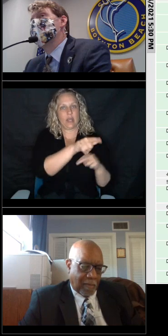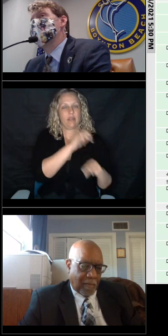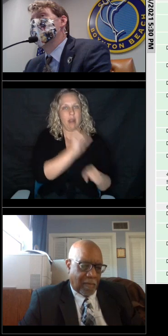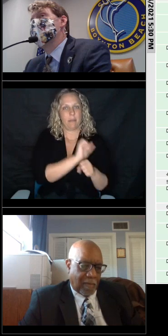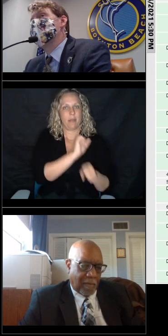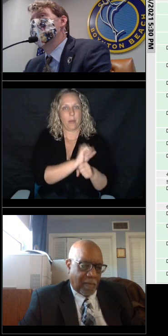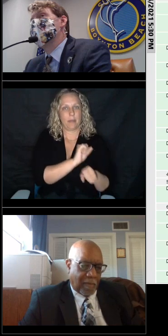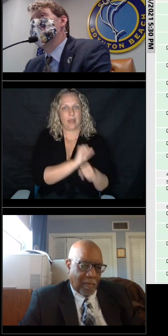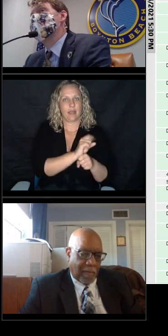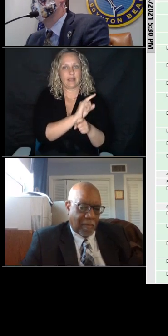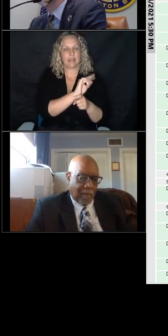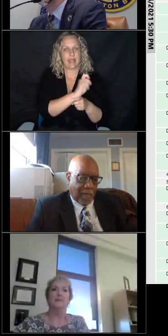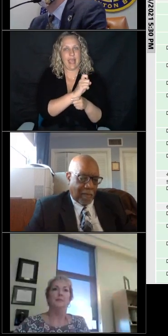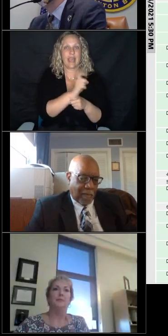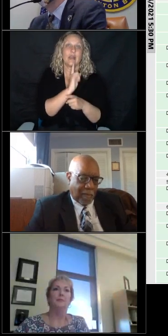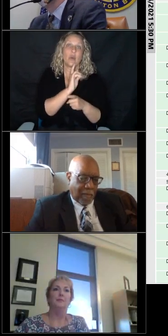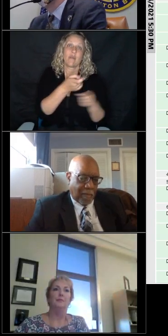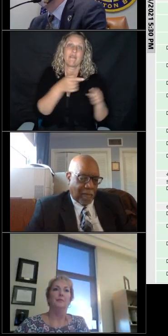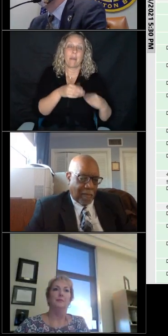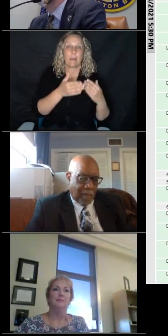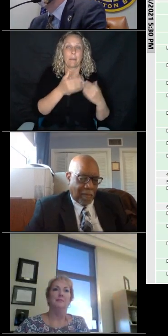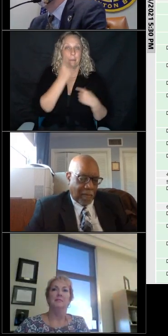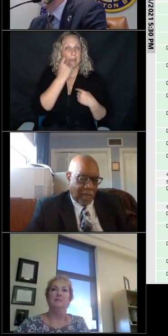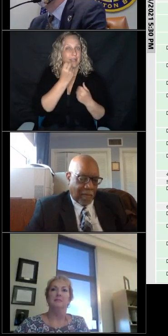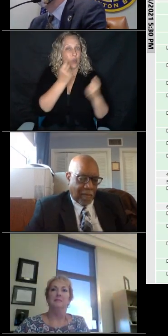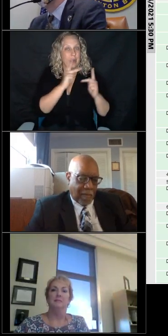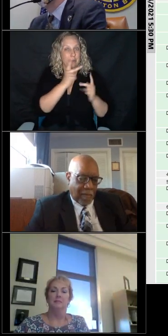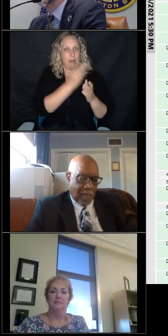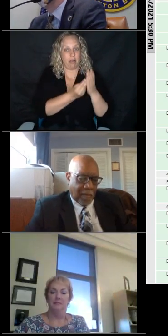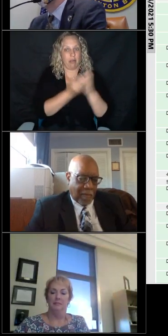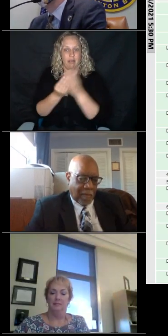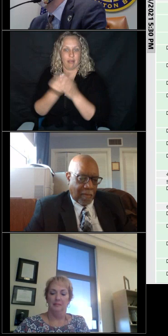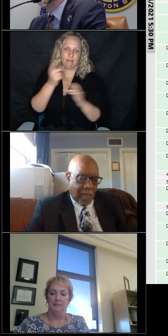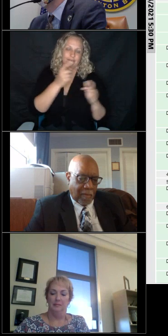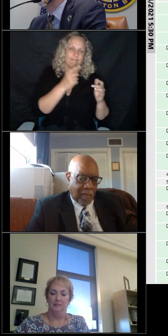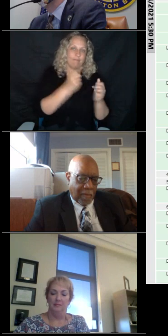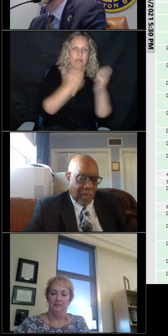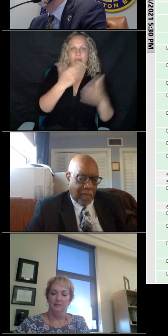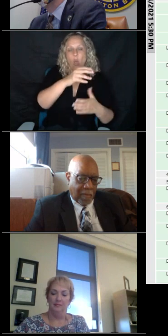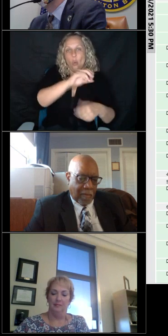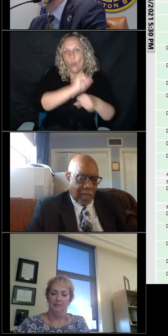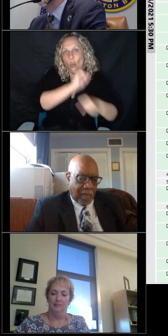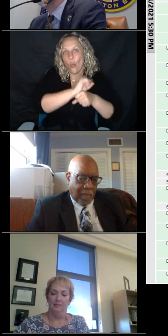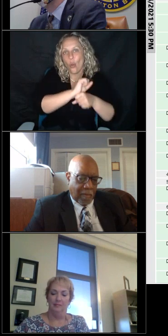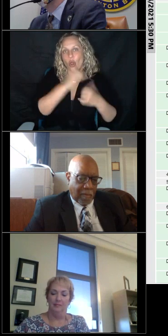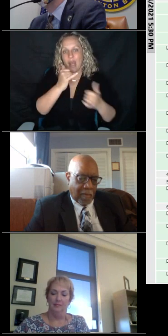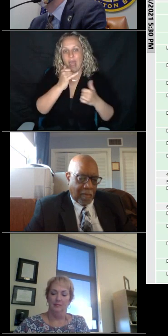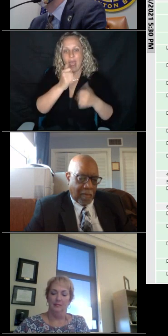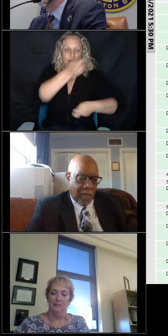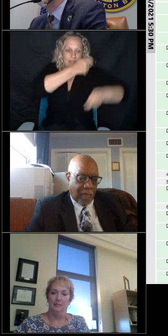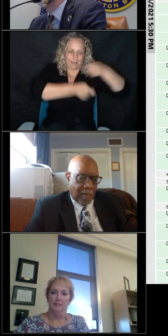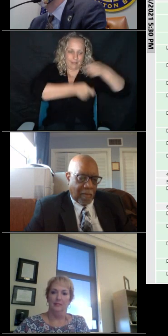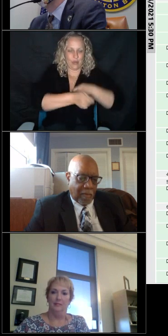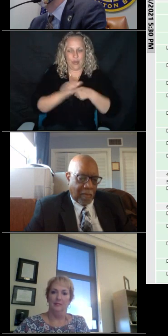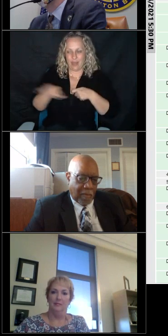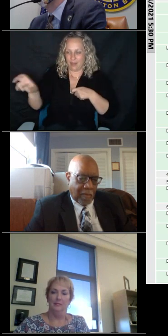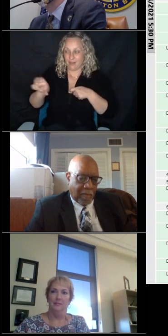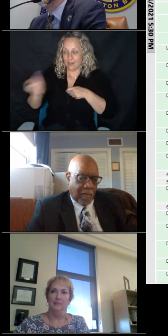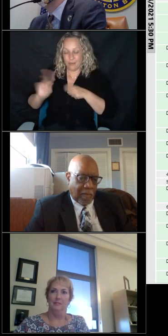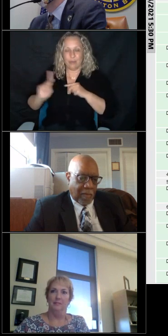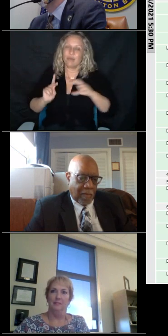unemployment tax, which would have happened because so many people were out of work, it will now be substituted by that. And then